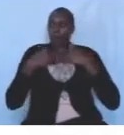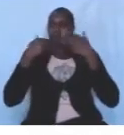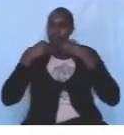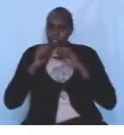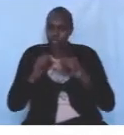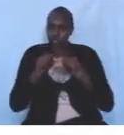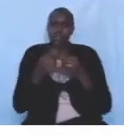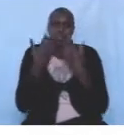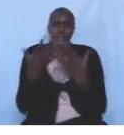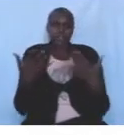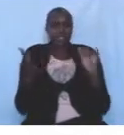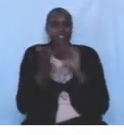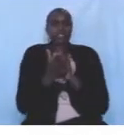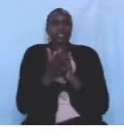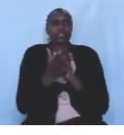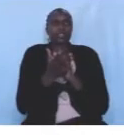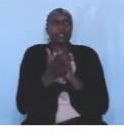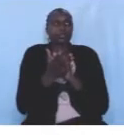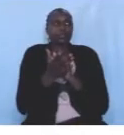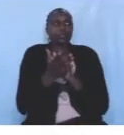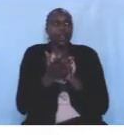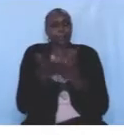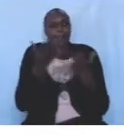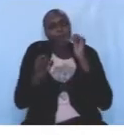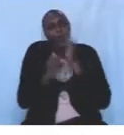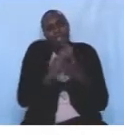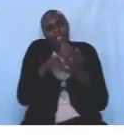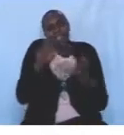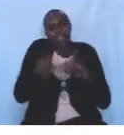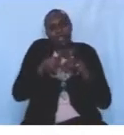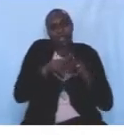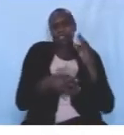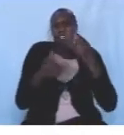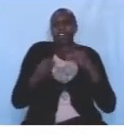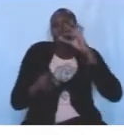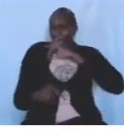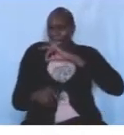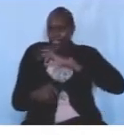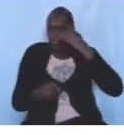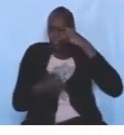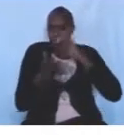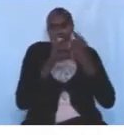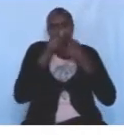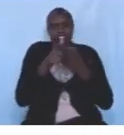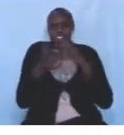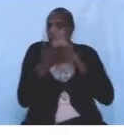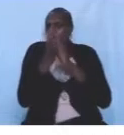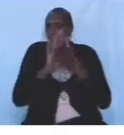doing things that may work as if they have earned the gift, but it's not within